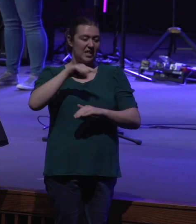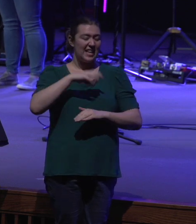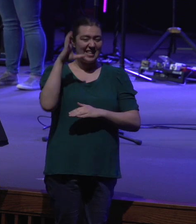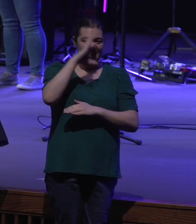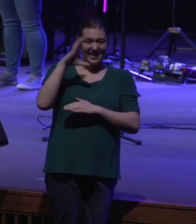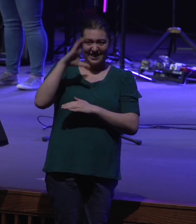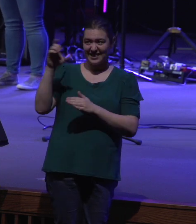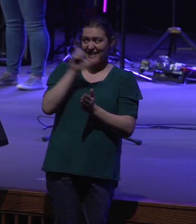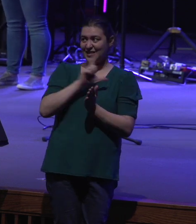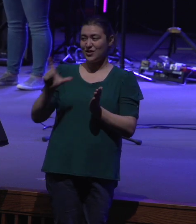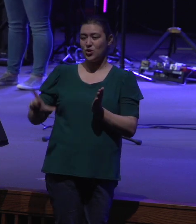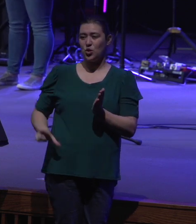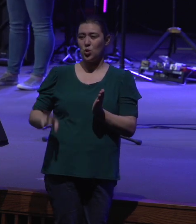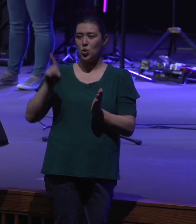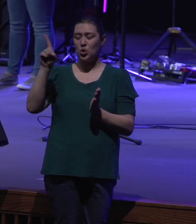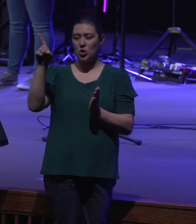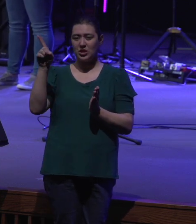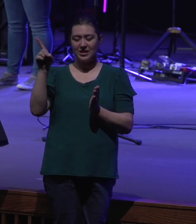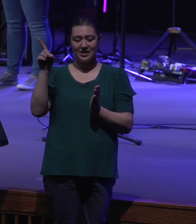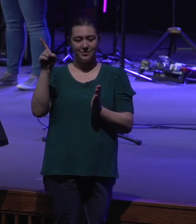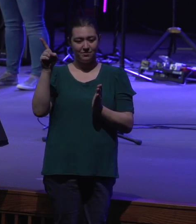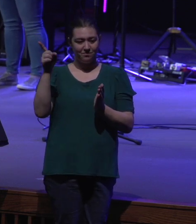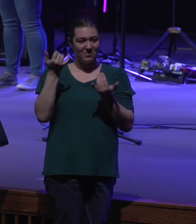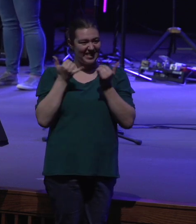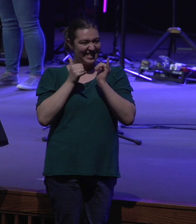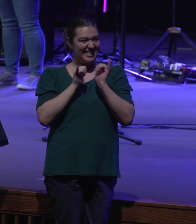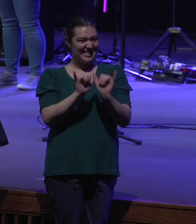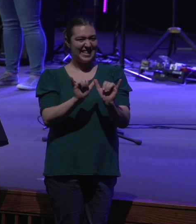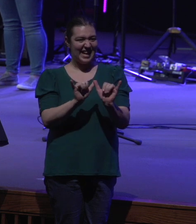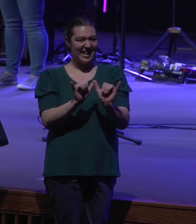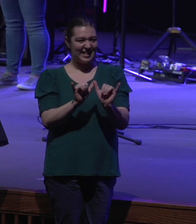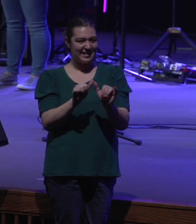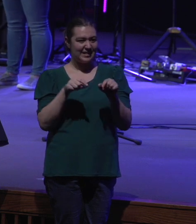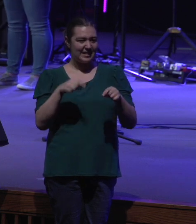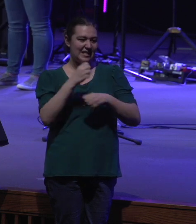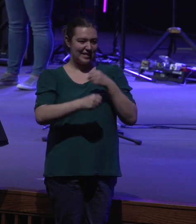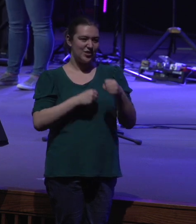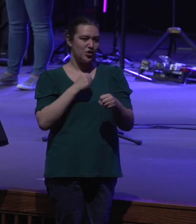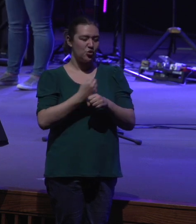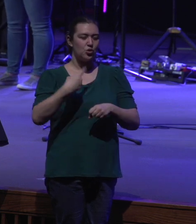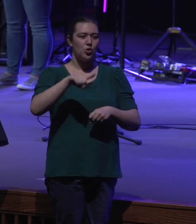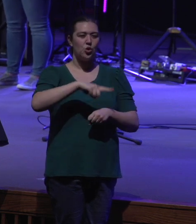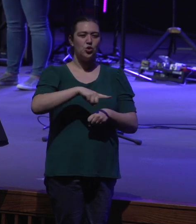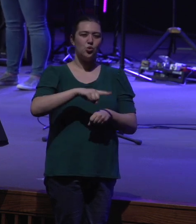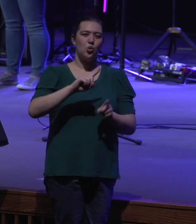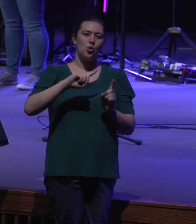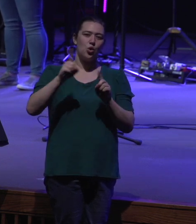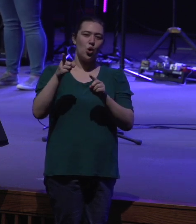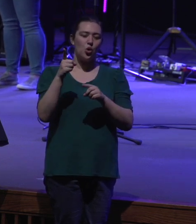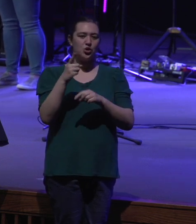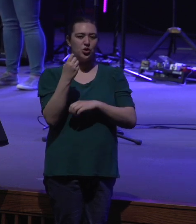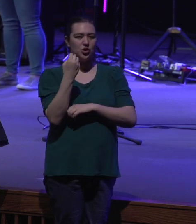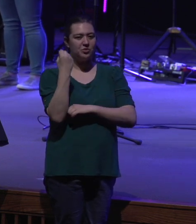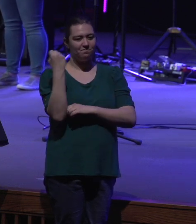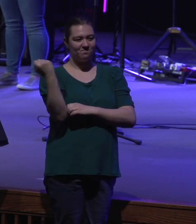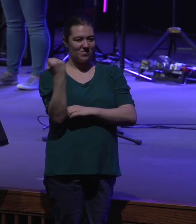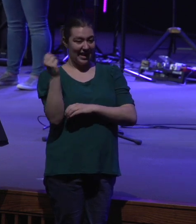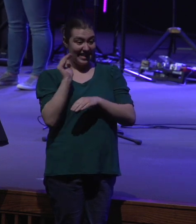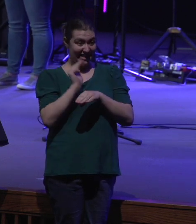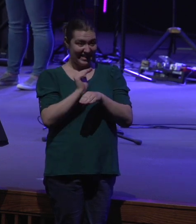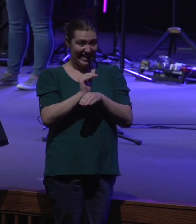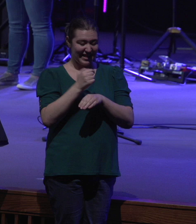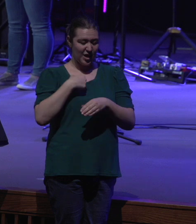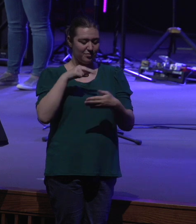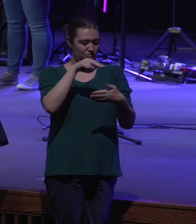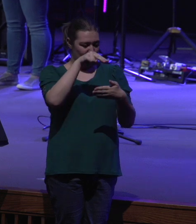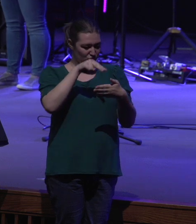who saves, with fervor this year. But as you go into your Saturday night, let me read these